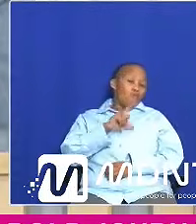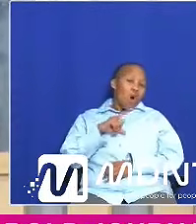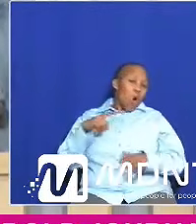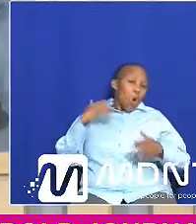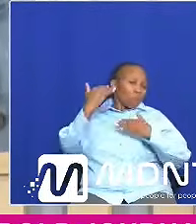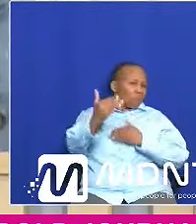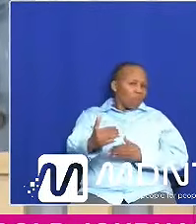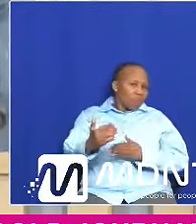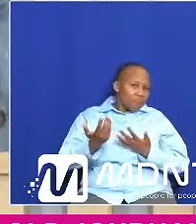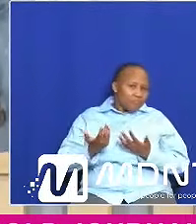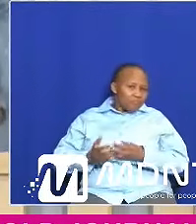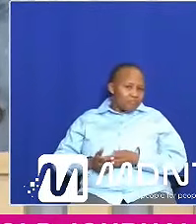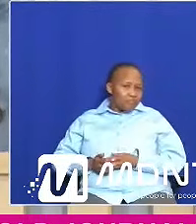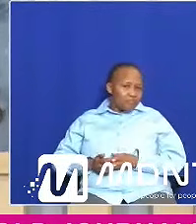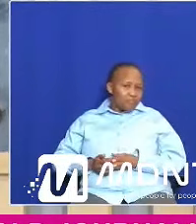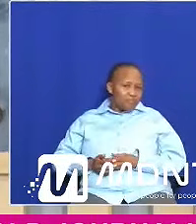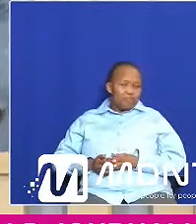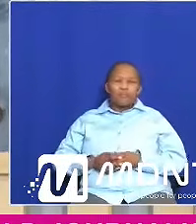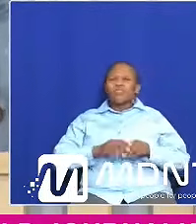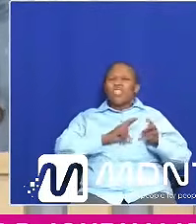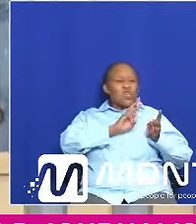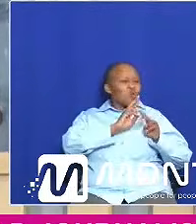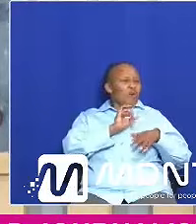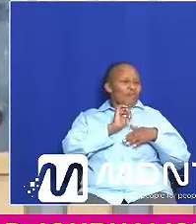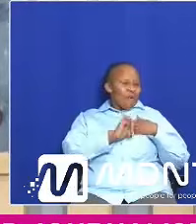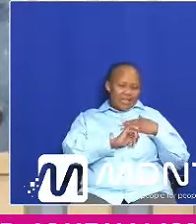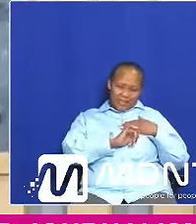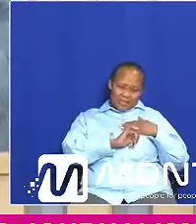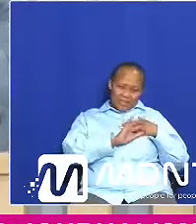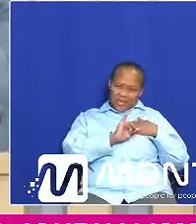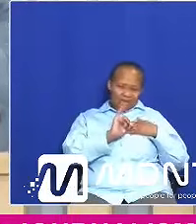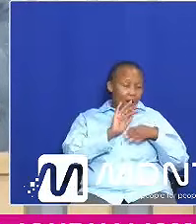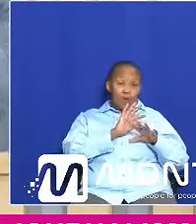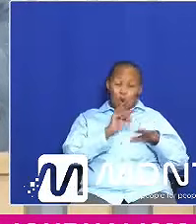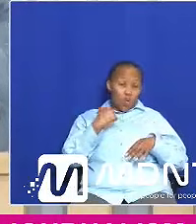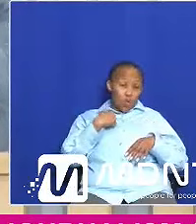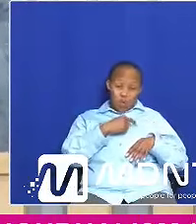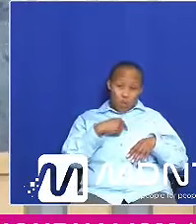Oh, I think within 12 months, if I'm not wrong. 12 months. If I'm not wrong. Okay.